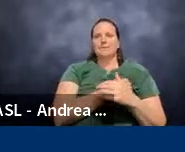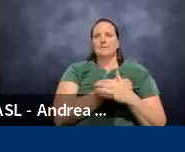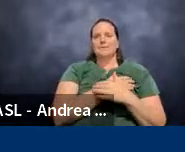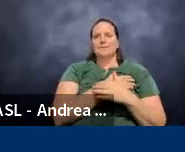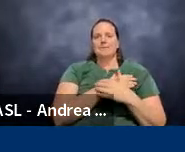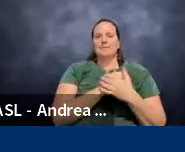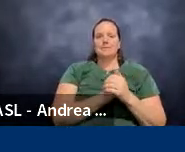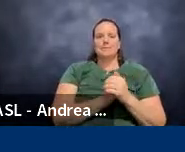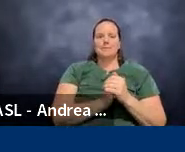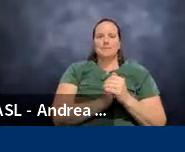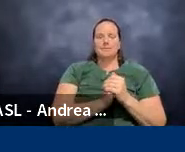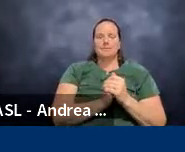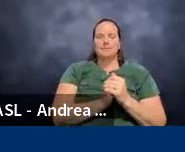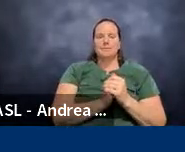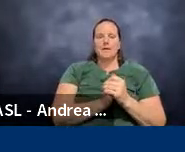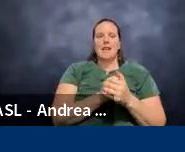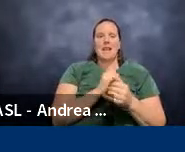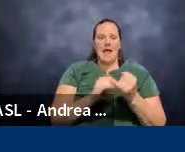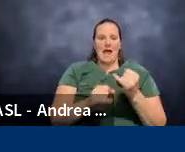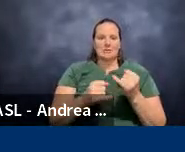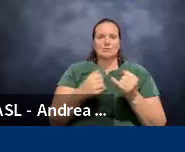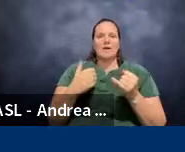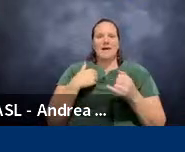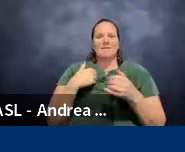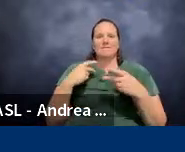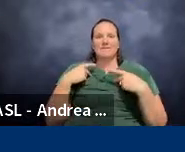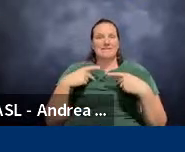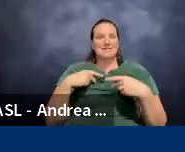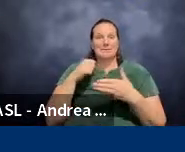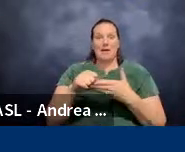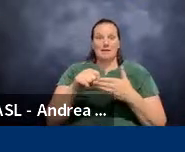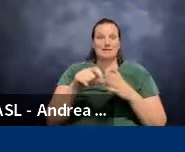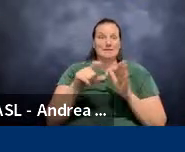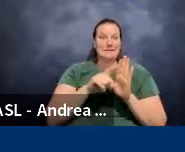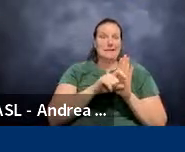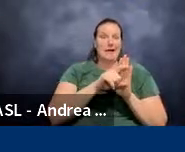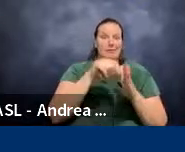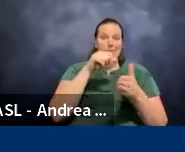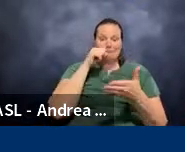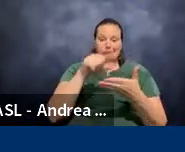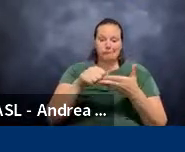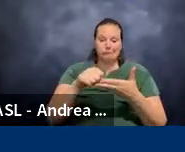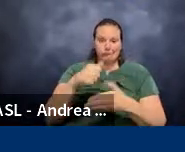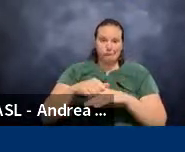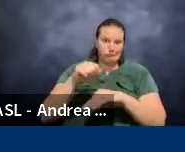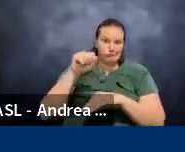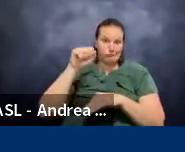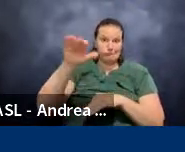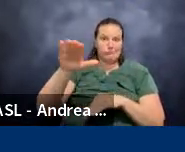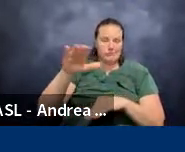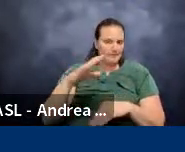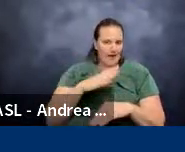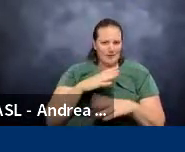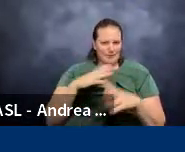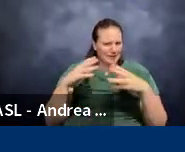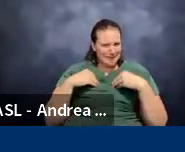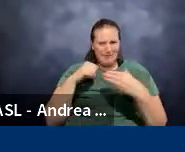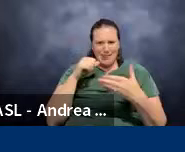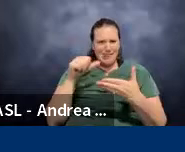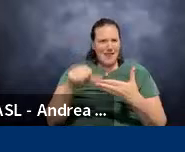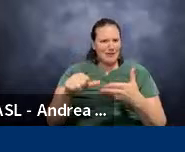physical mail. If anybody likes snail mail, we are more than happy to accept a letter from